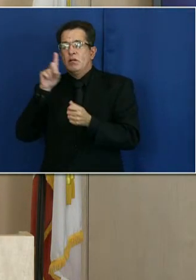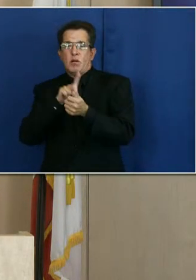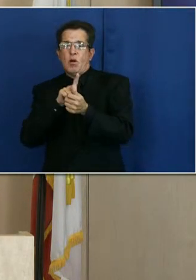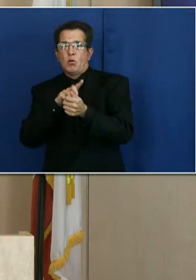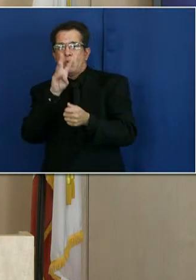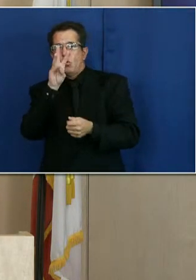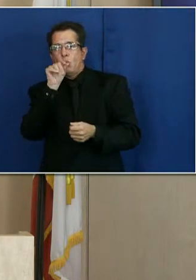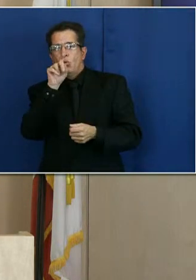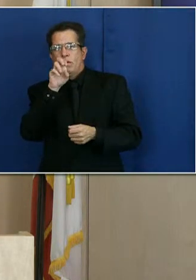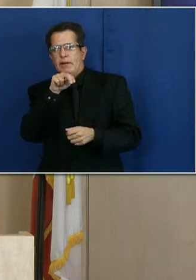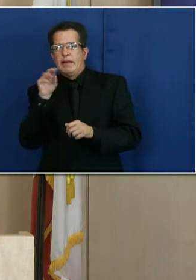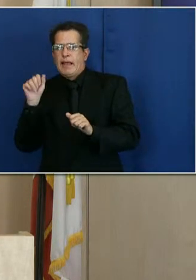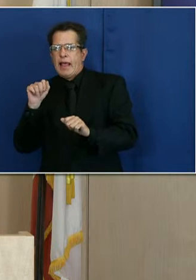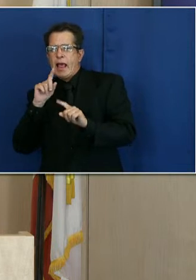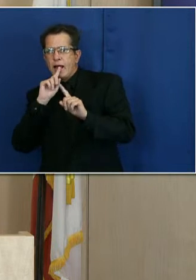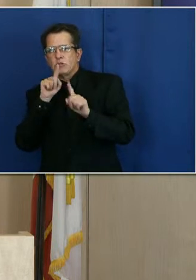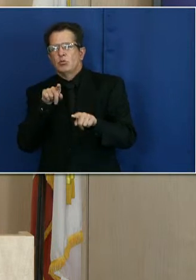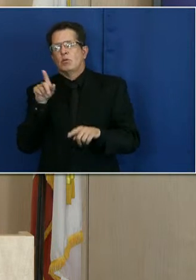answer, but